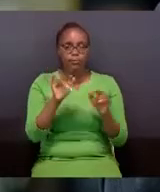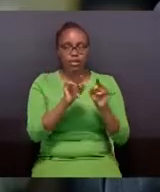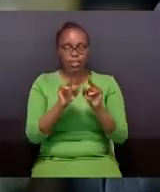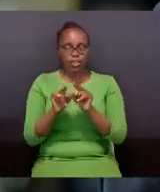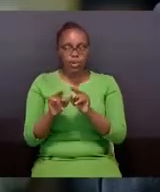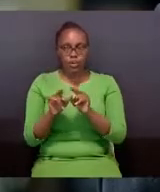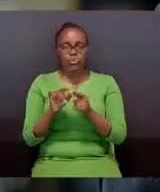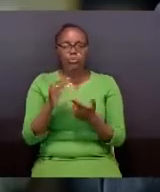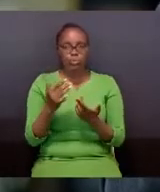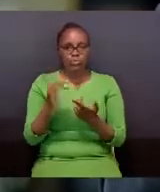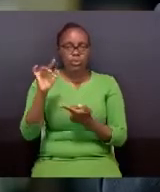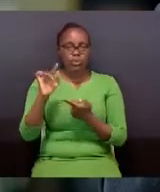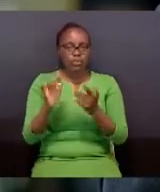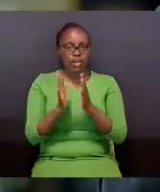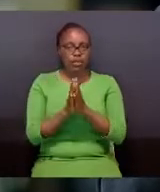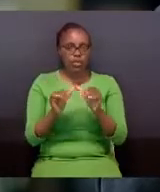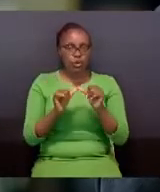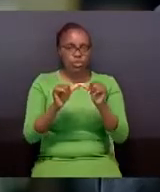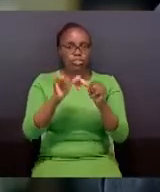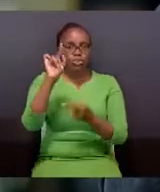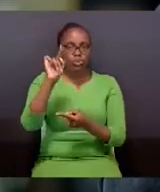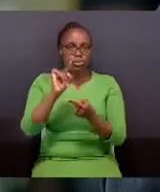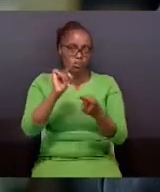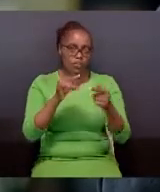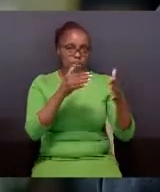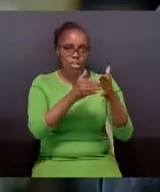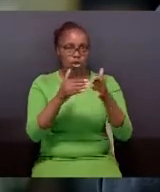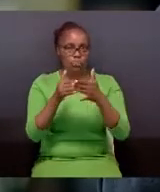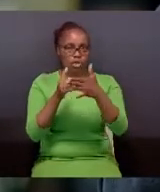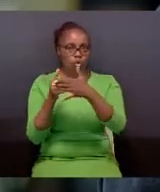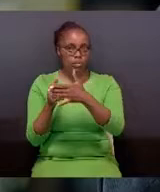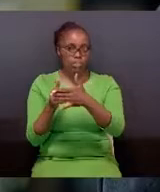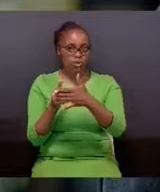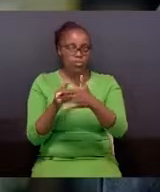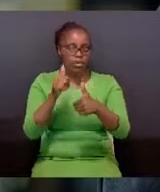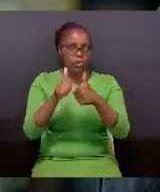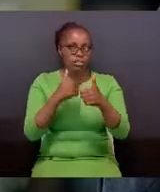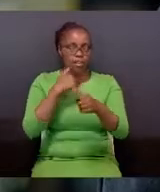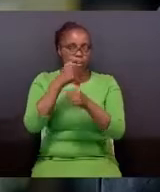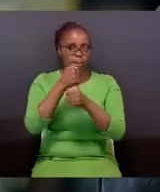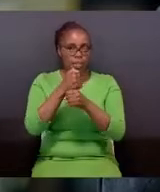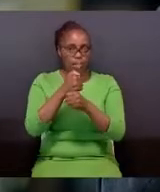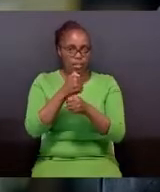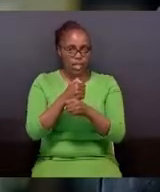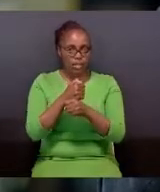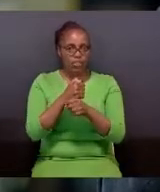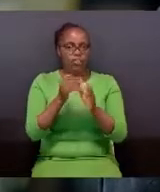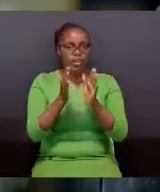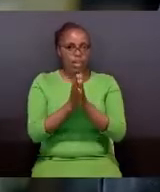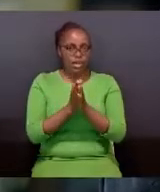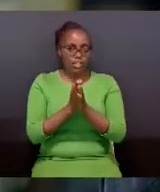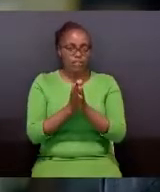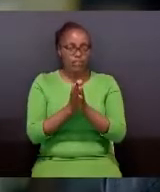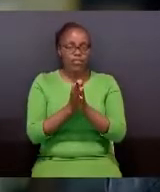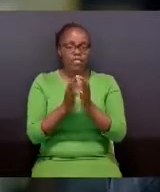ever reduce, continue to reduce on the obstacles that impede the kind of